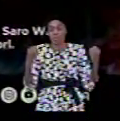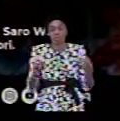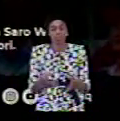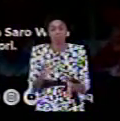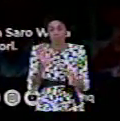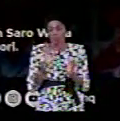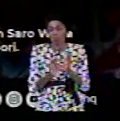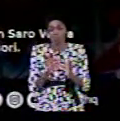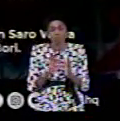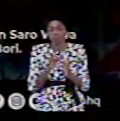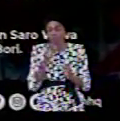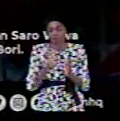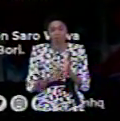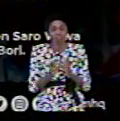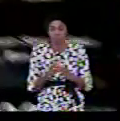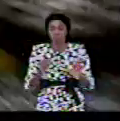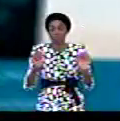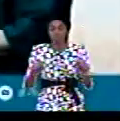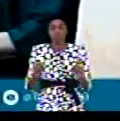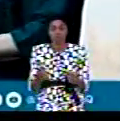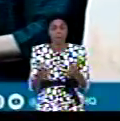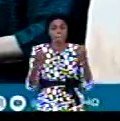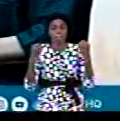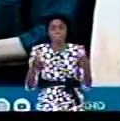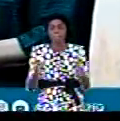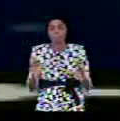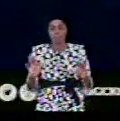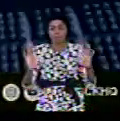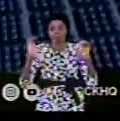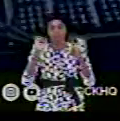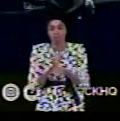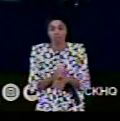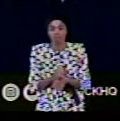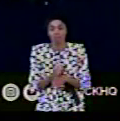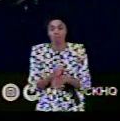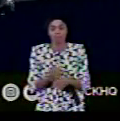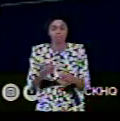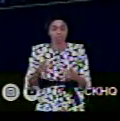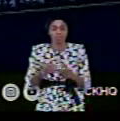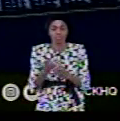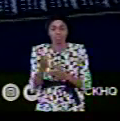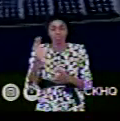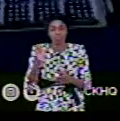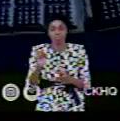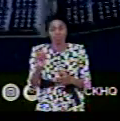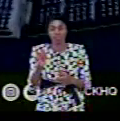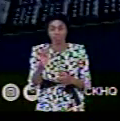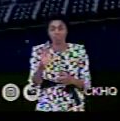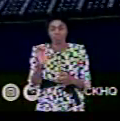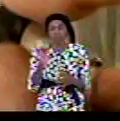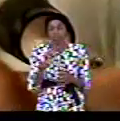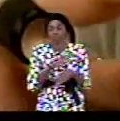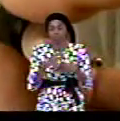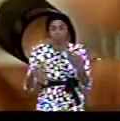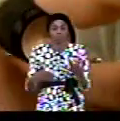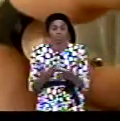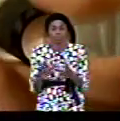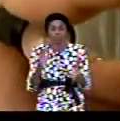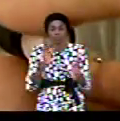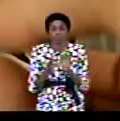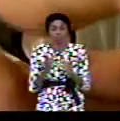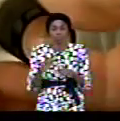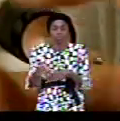numberless miracles, numberless exploits. Their satellite and all our social media platforms. Over